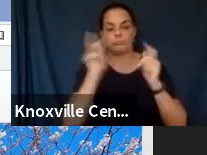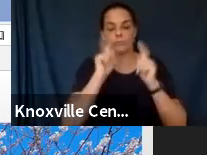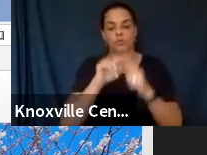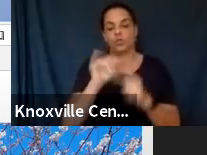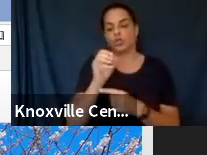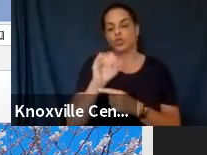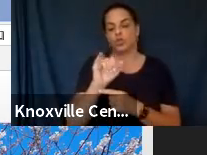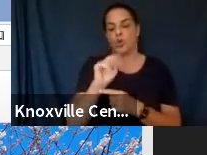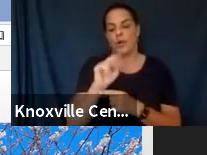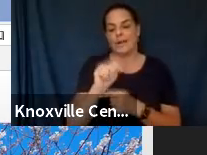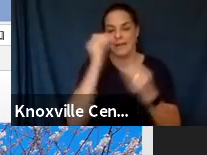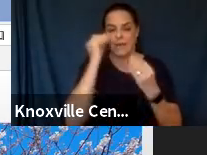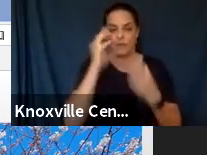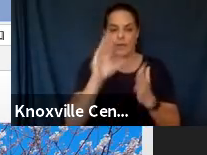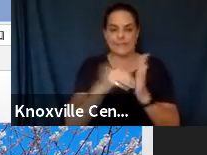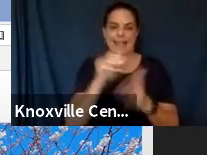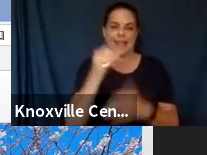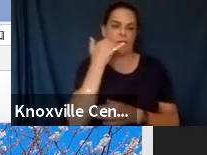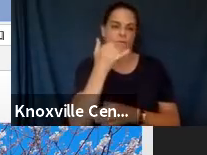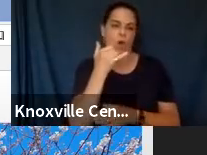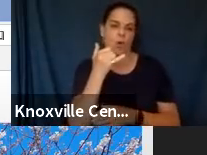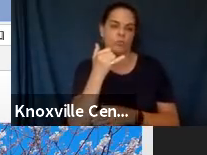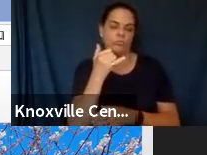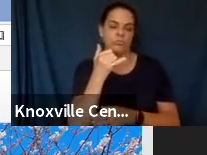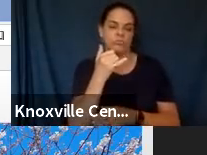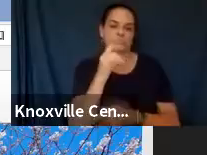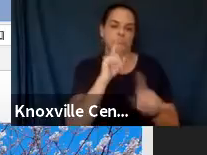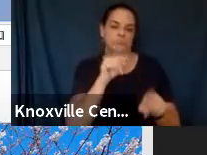bank through that.